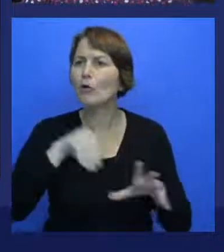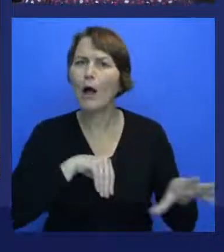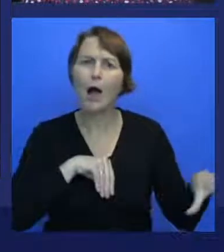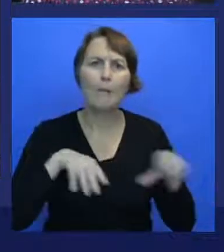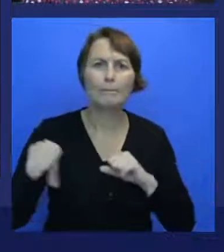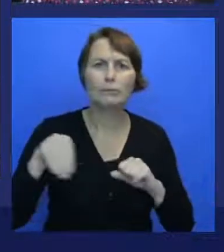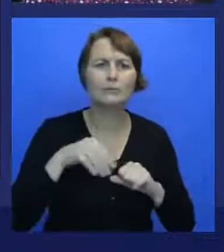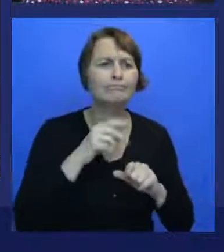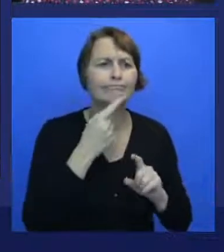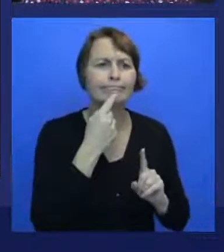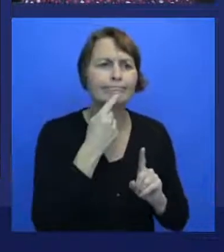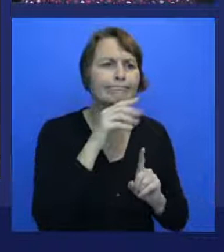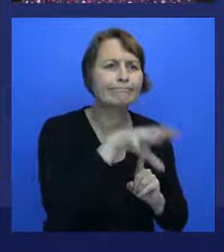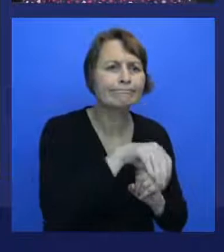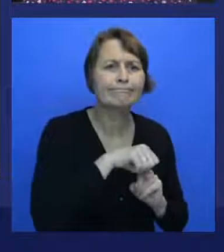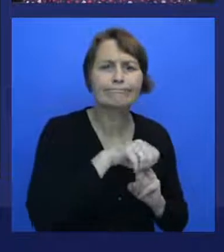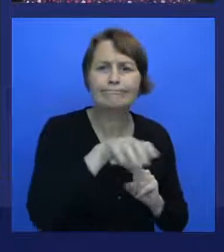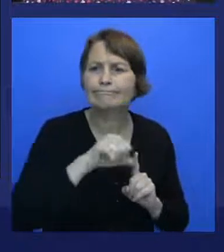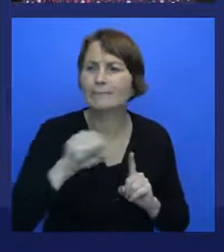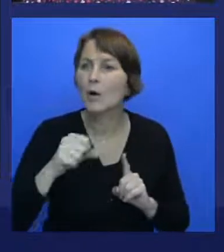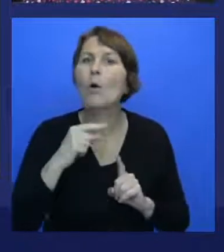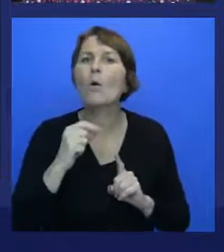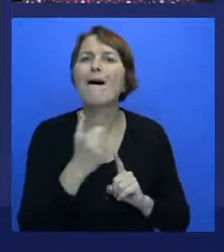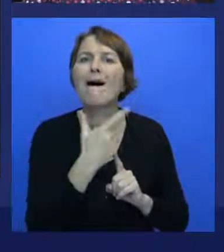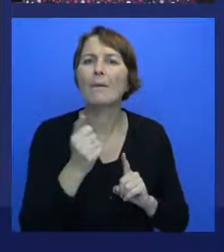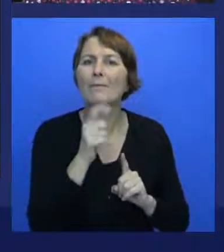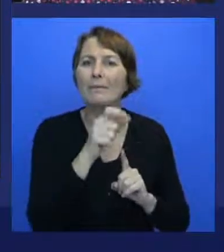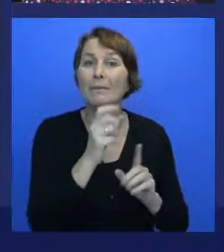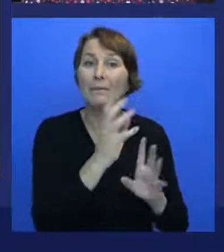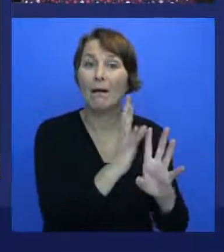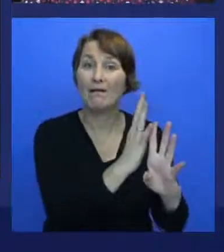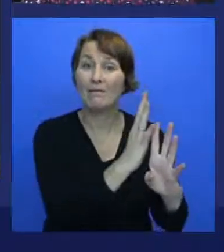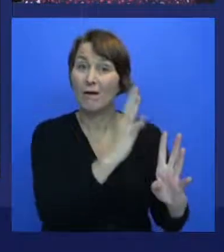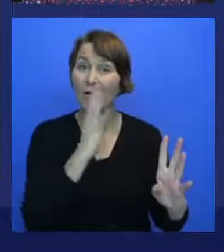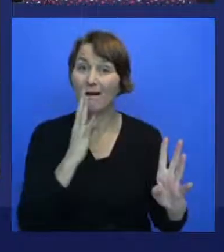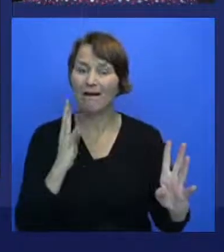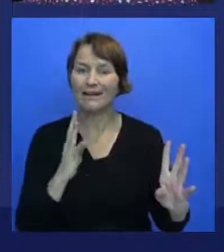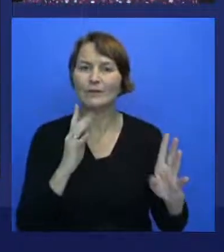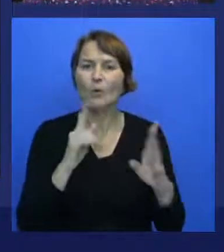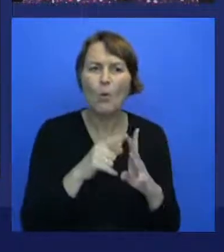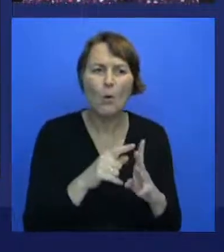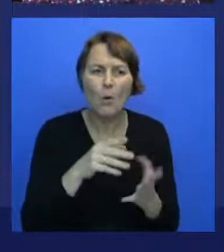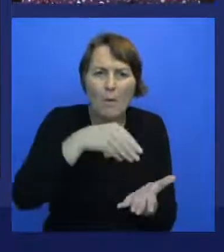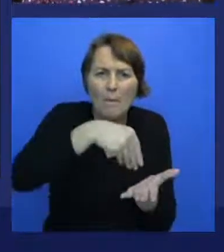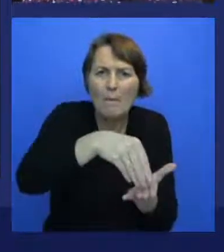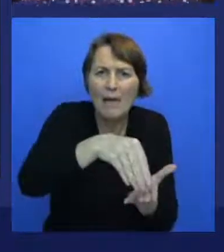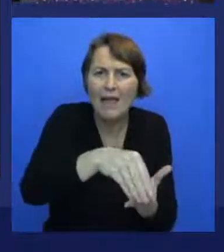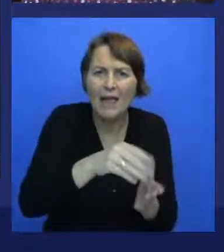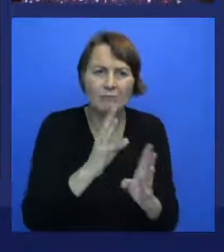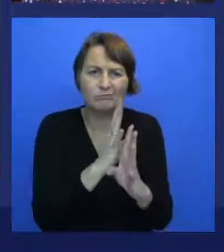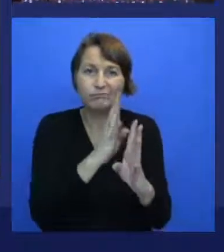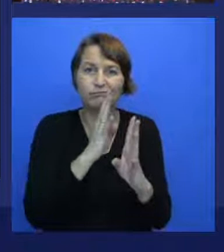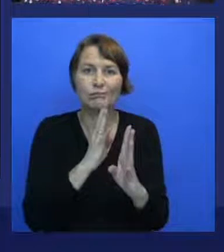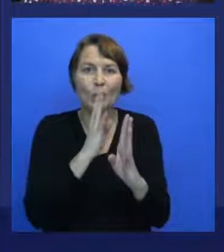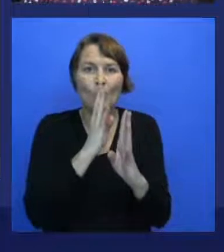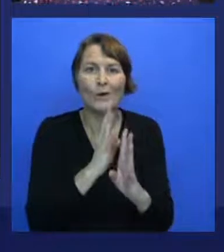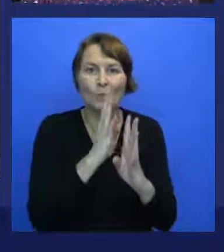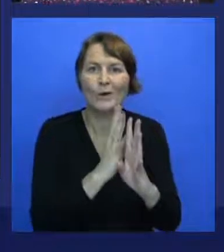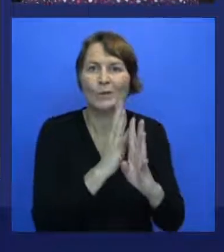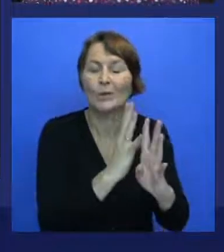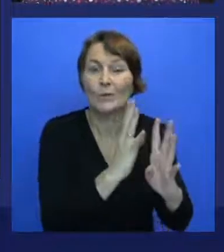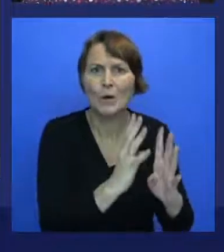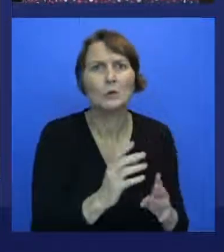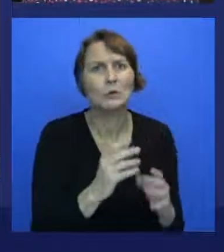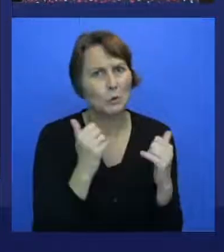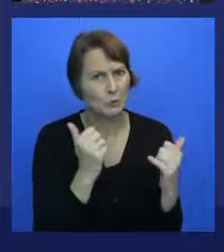need more, checkout people or the like, just from the cameras that are already installed in many stores. So, lots of interesting things that can